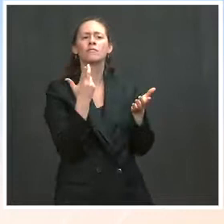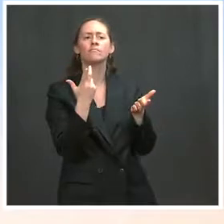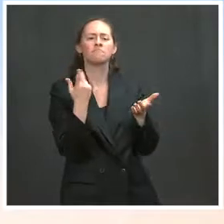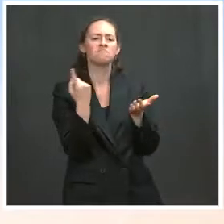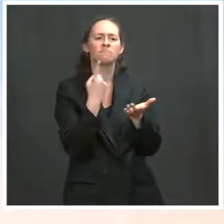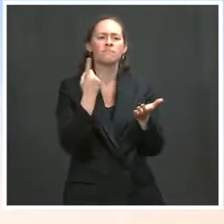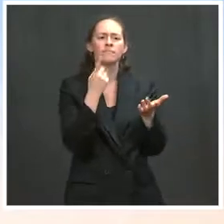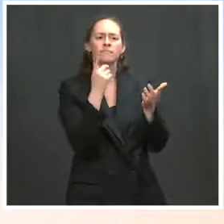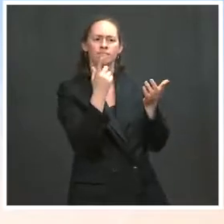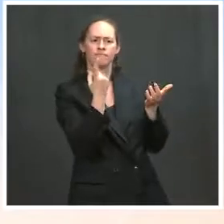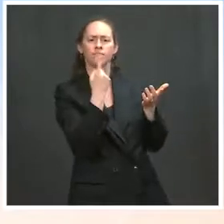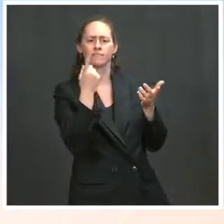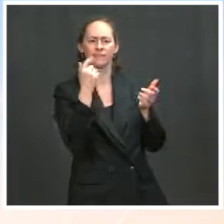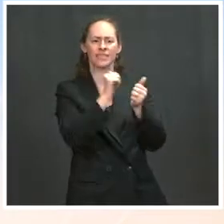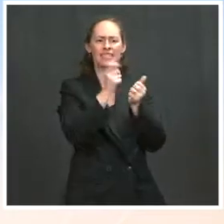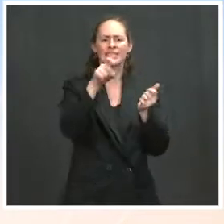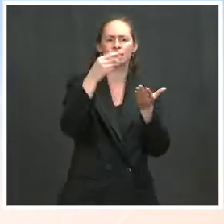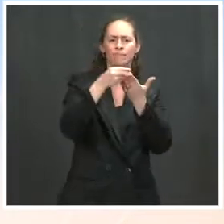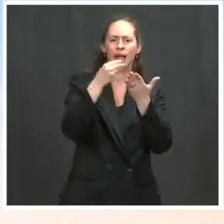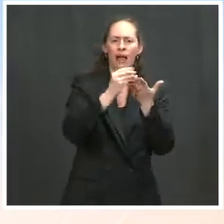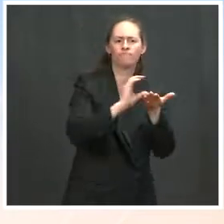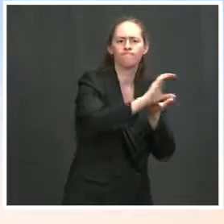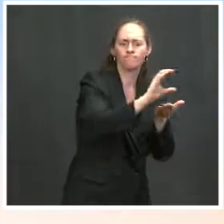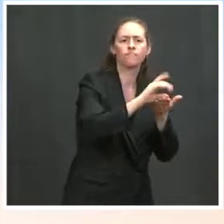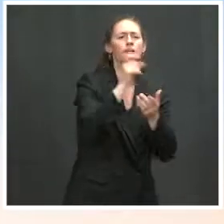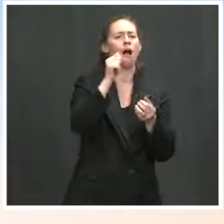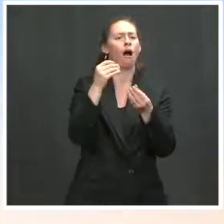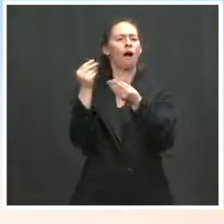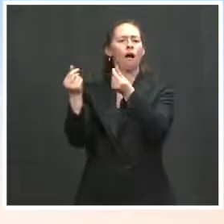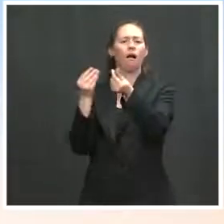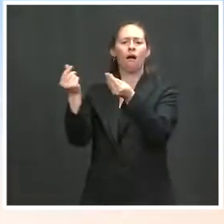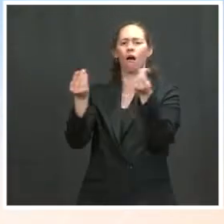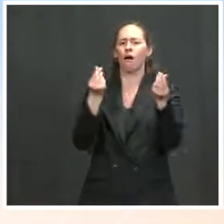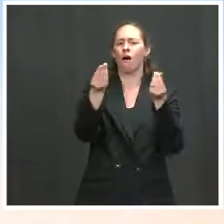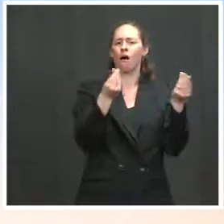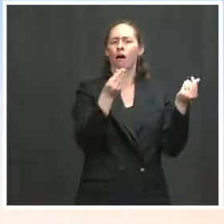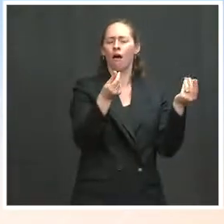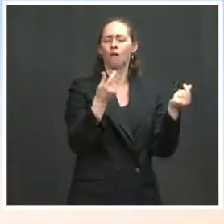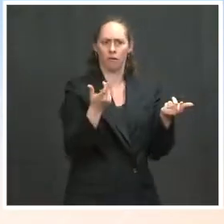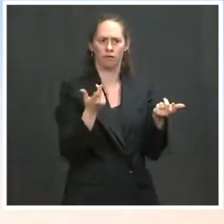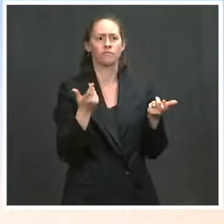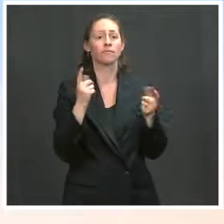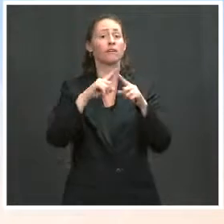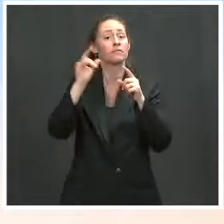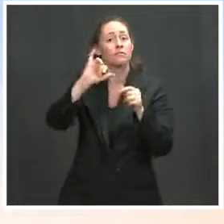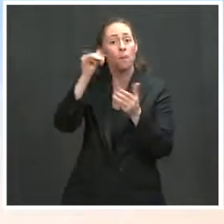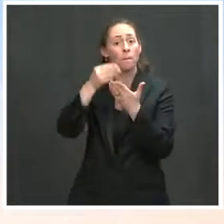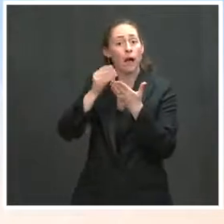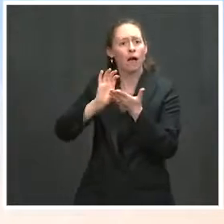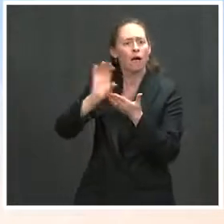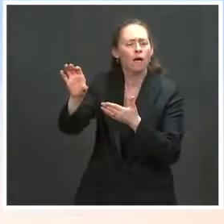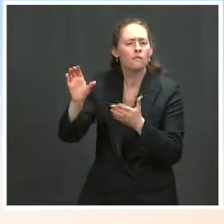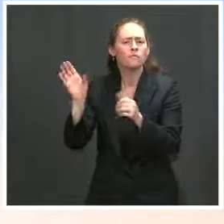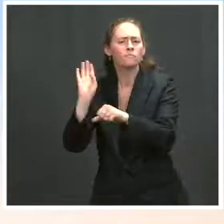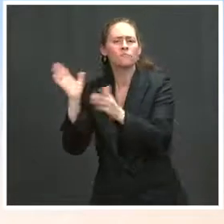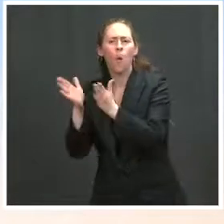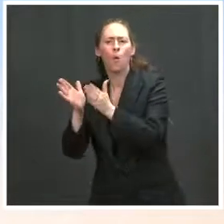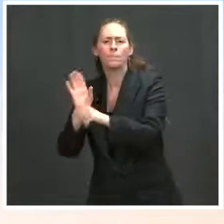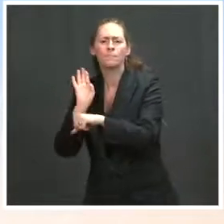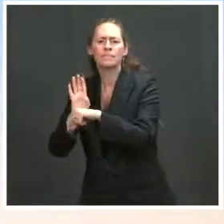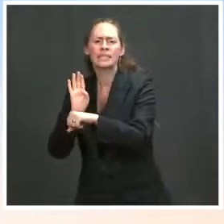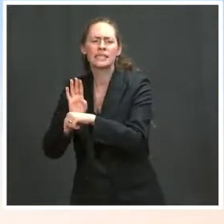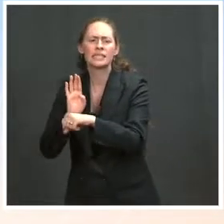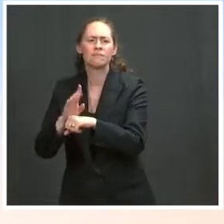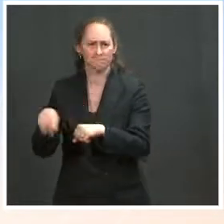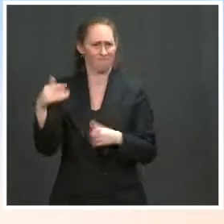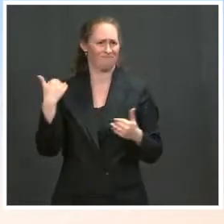and disaster loans for small businesses. So turning to the American Rescue Plan, the legislation is working exactly as needed,